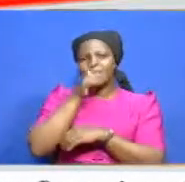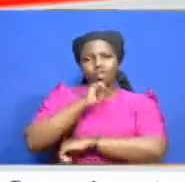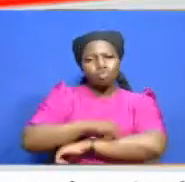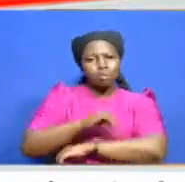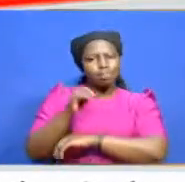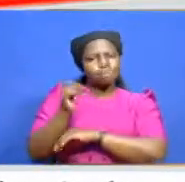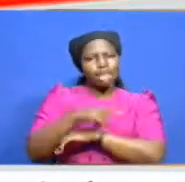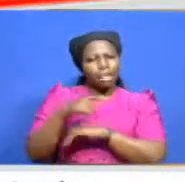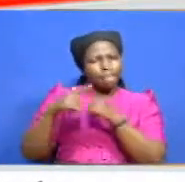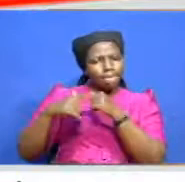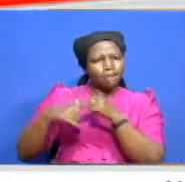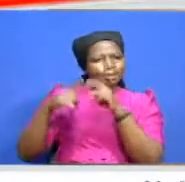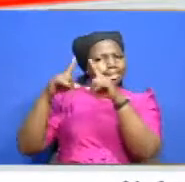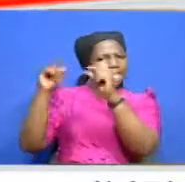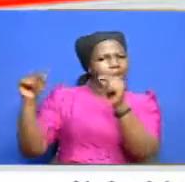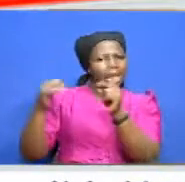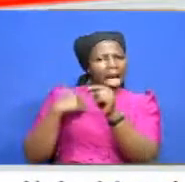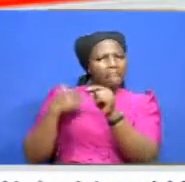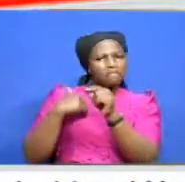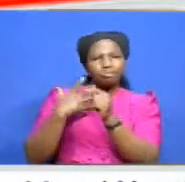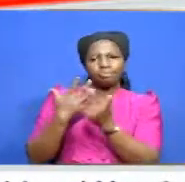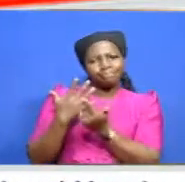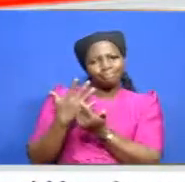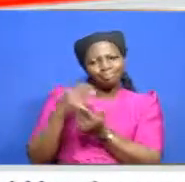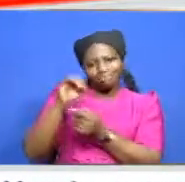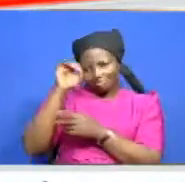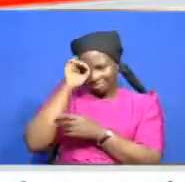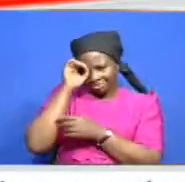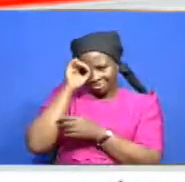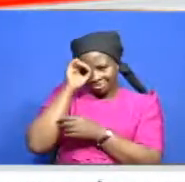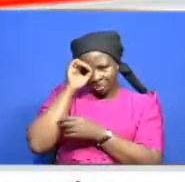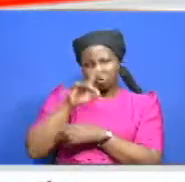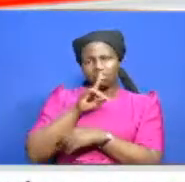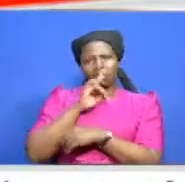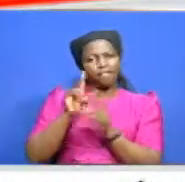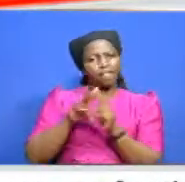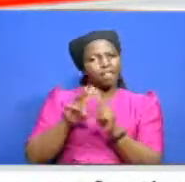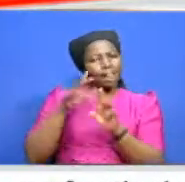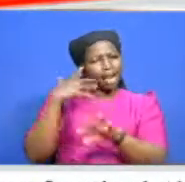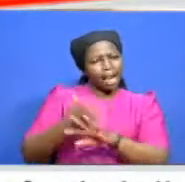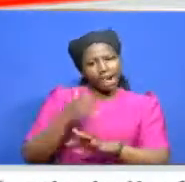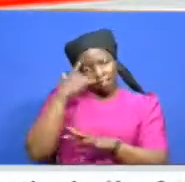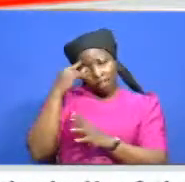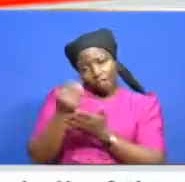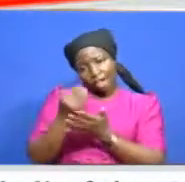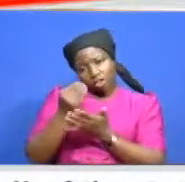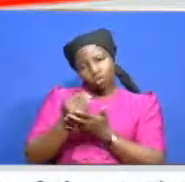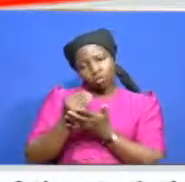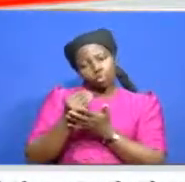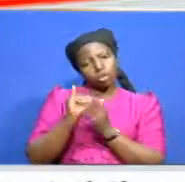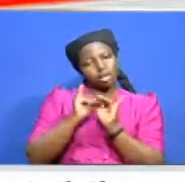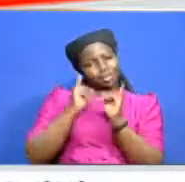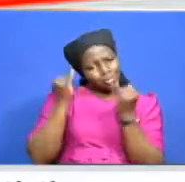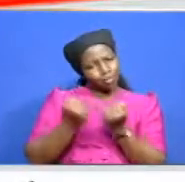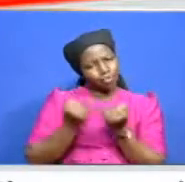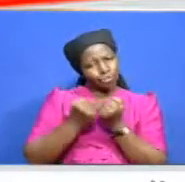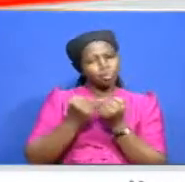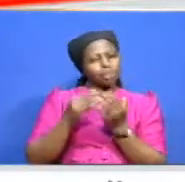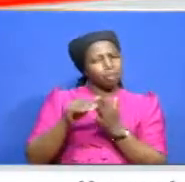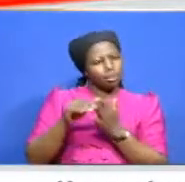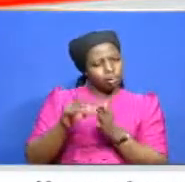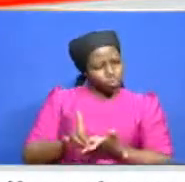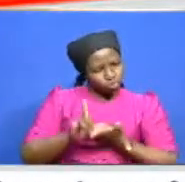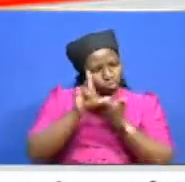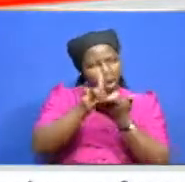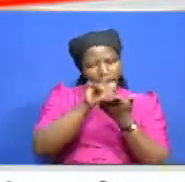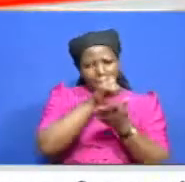has zero credits, and therefore it will be very difficult for financial institutions to consider private schools for that